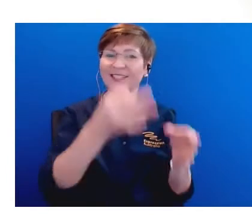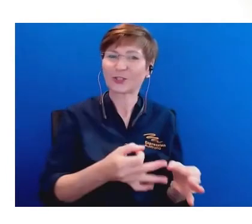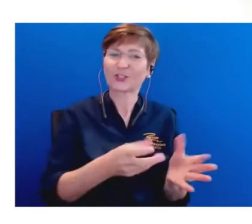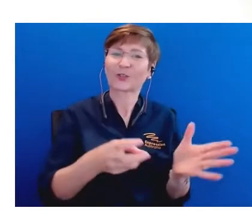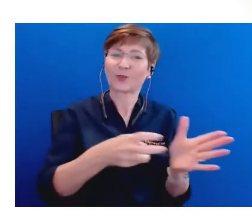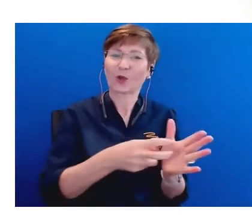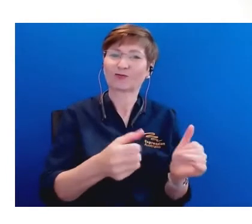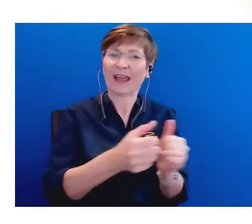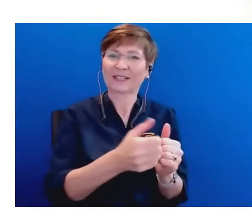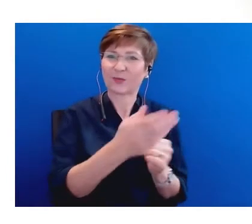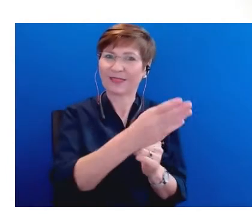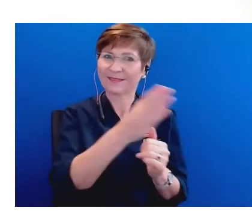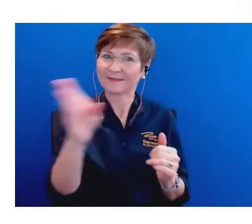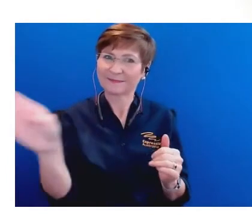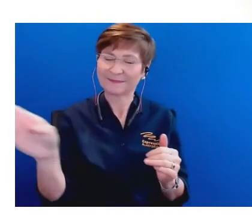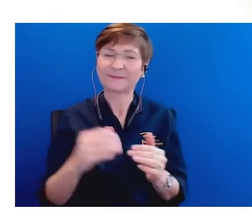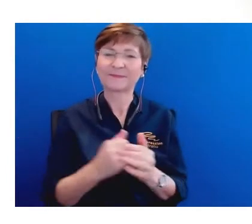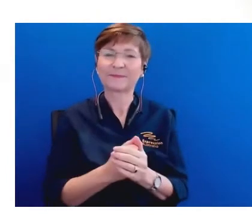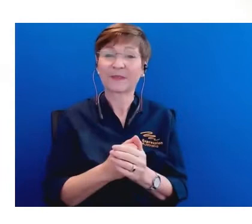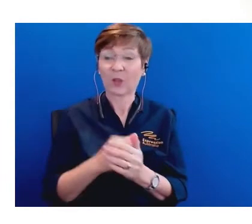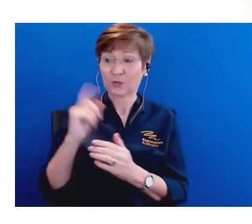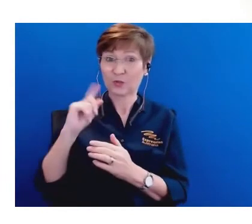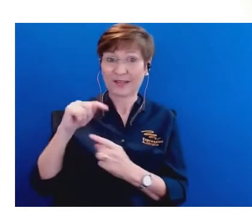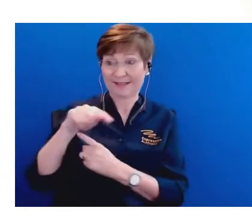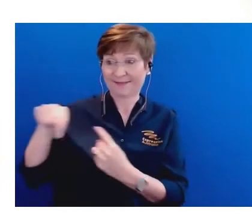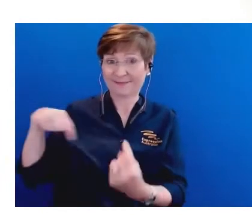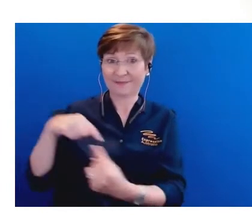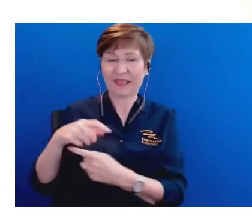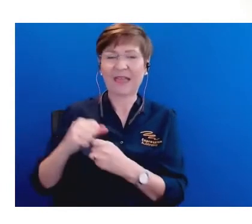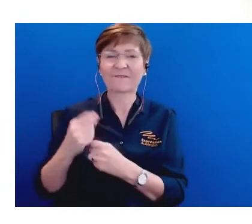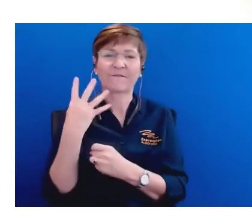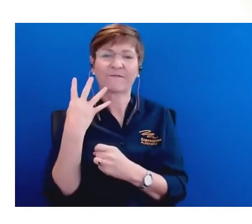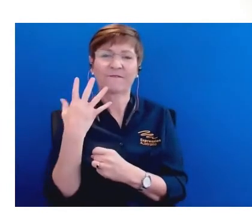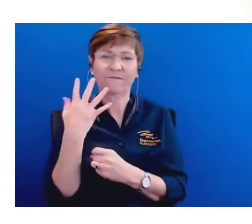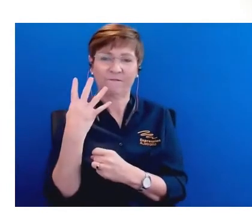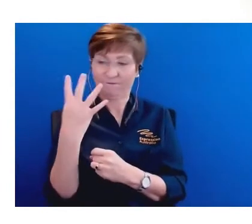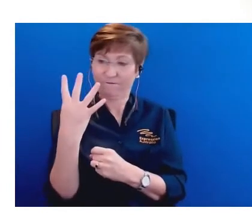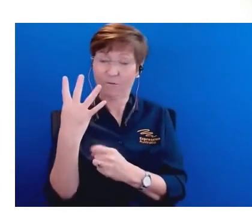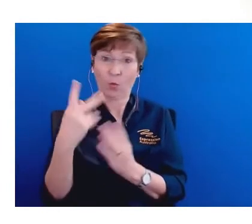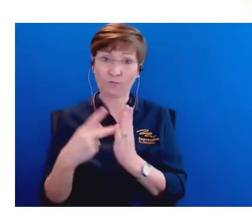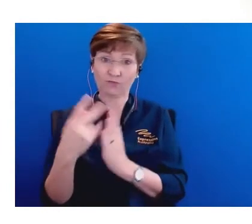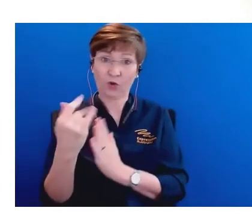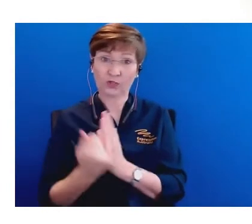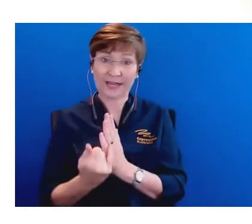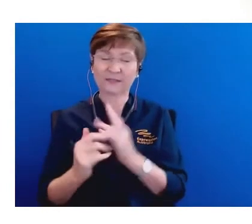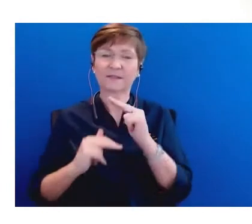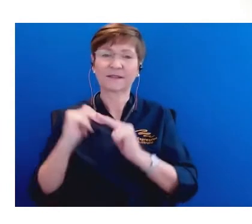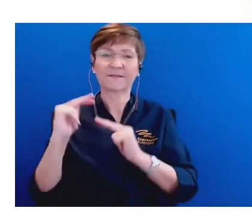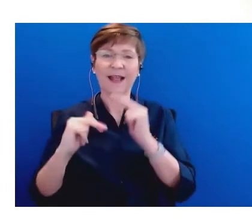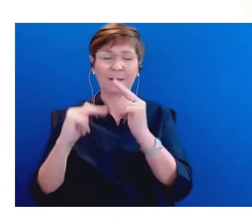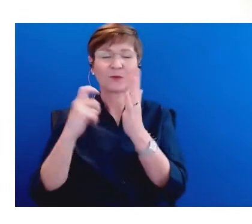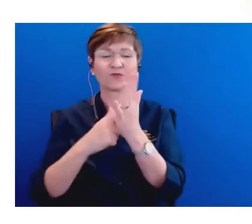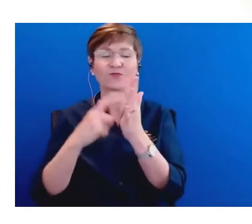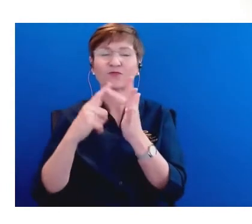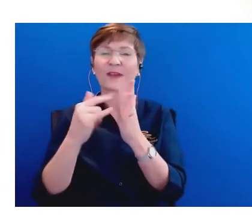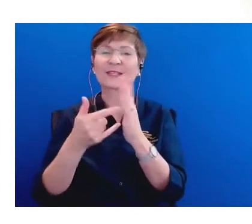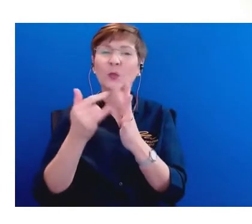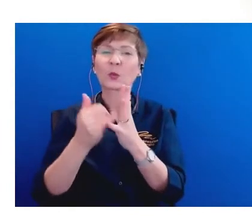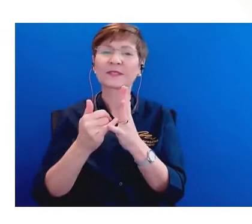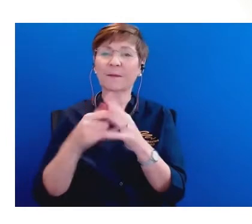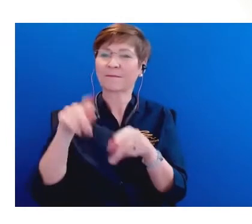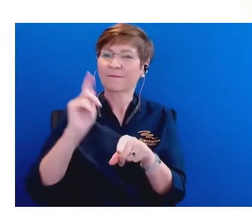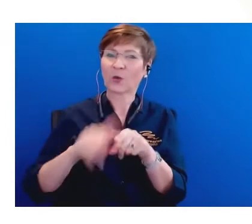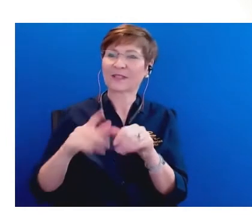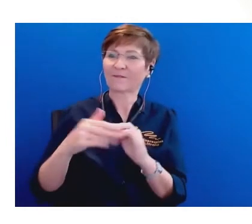about 4 related projects that we've done to develop resources, mainly for the providers or retailers